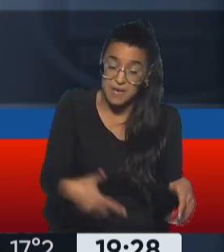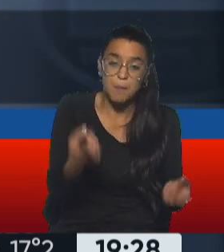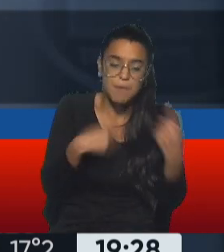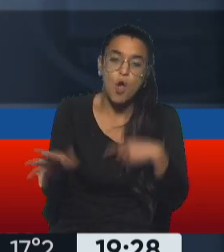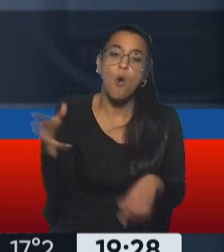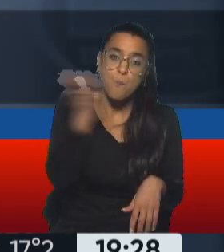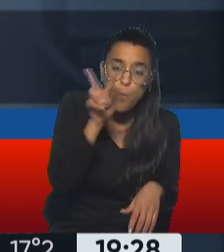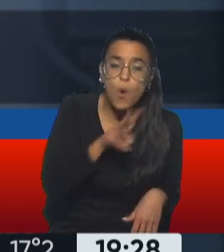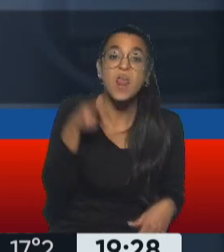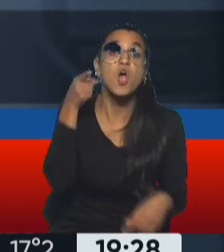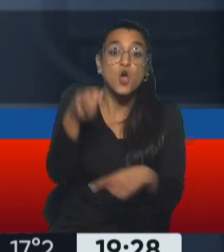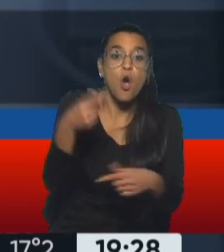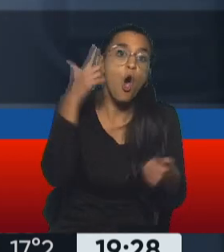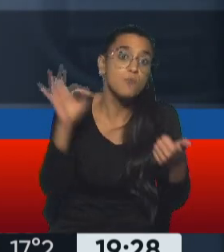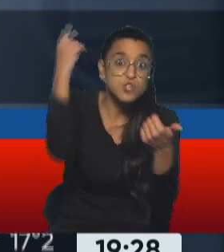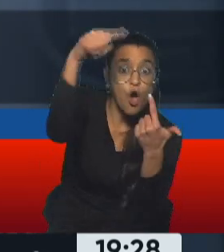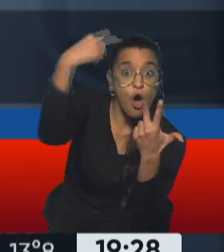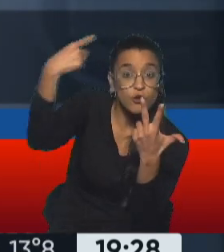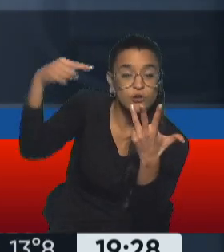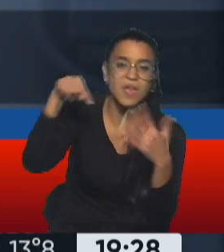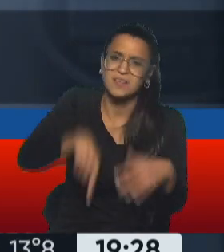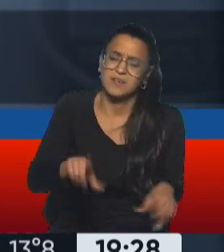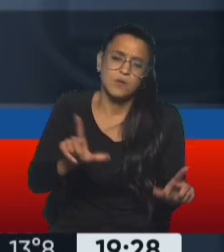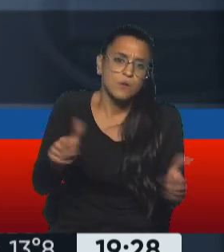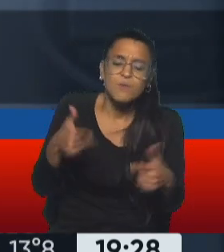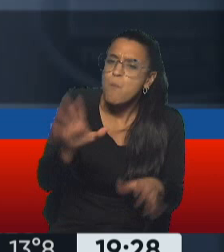out there who have faced those choices, this is an incredibly difficult